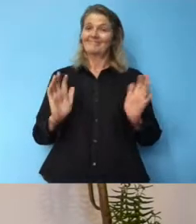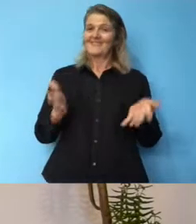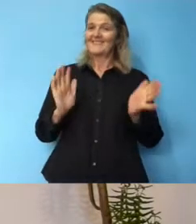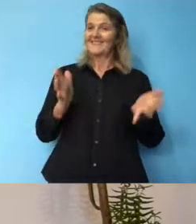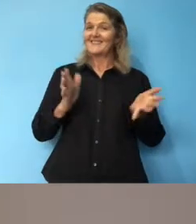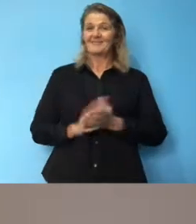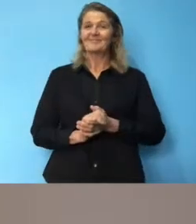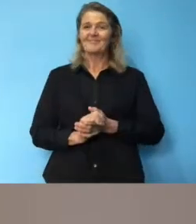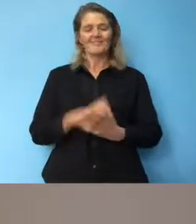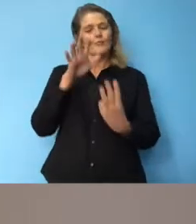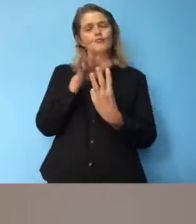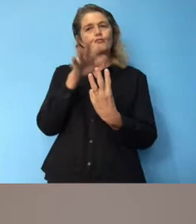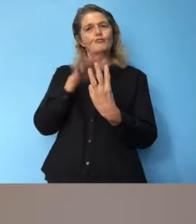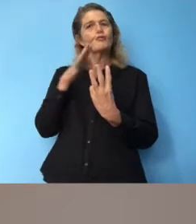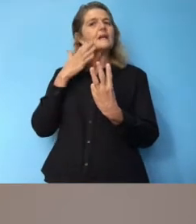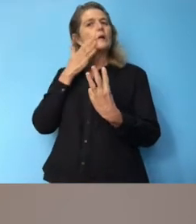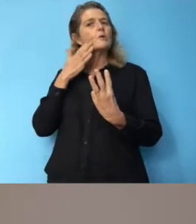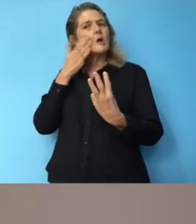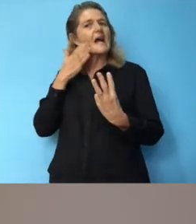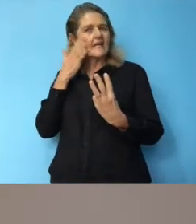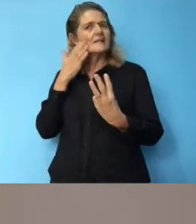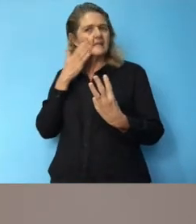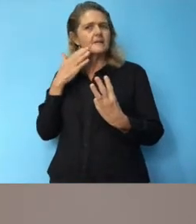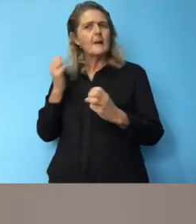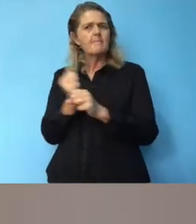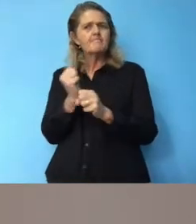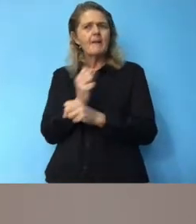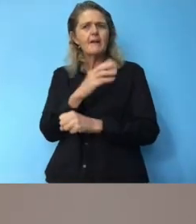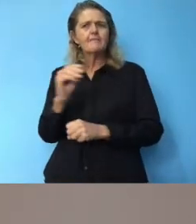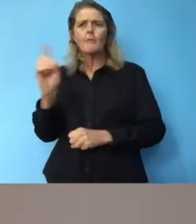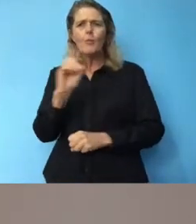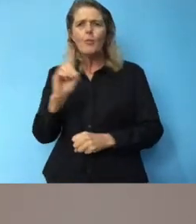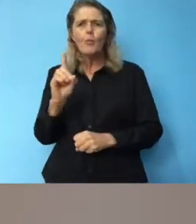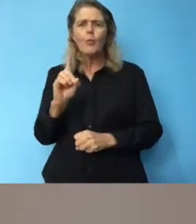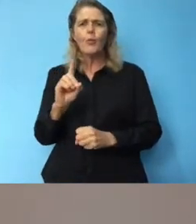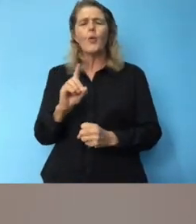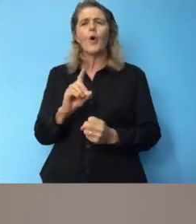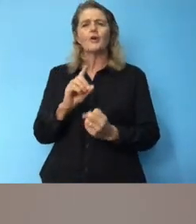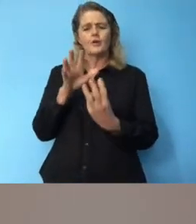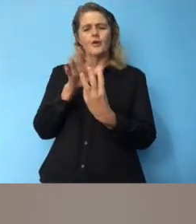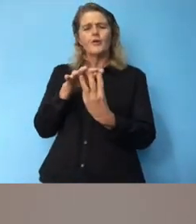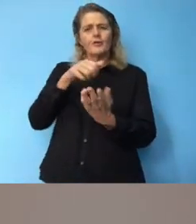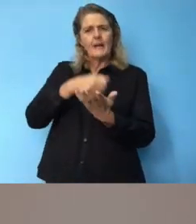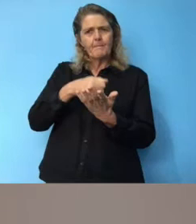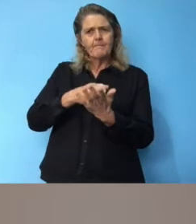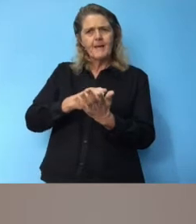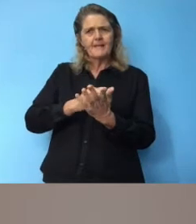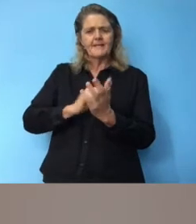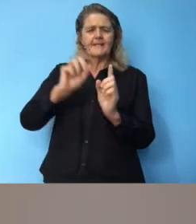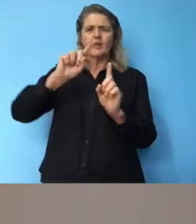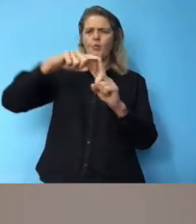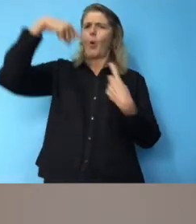There you go. So there's our 3 greys that we've managed to make from our primary complementary colour, you know, from our